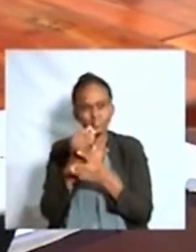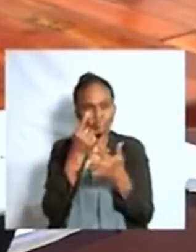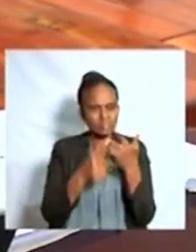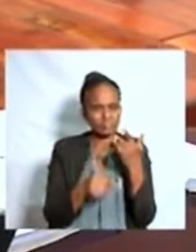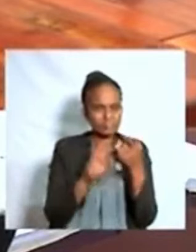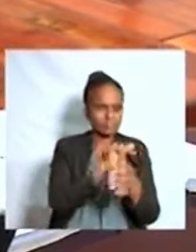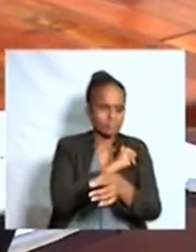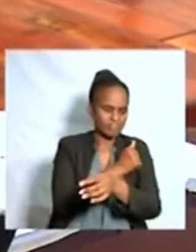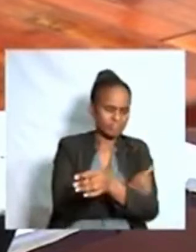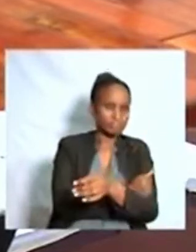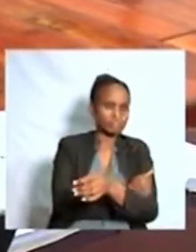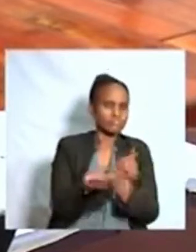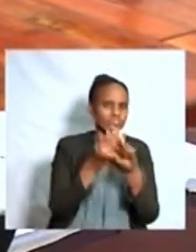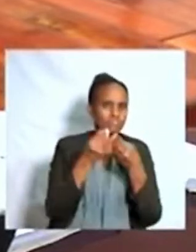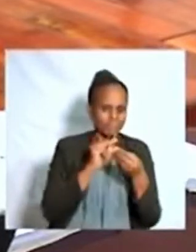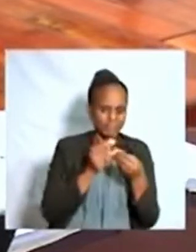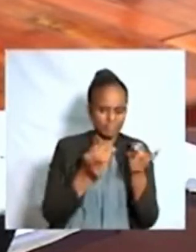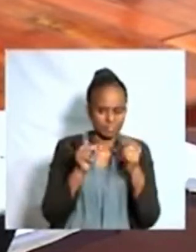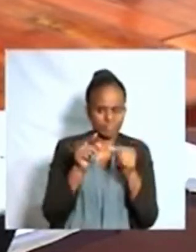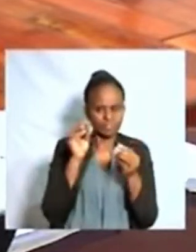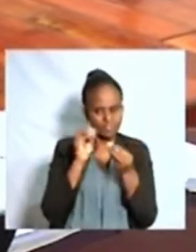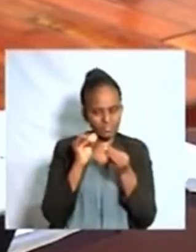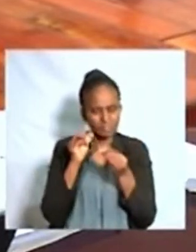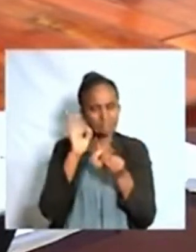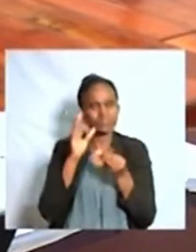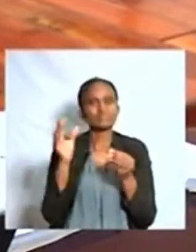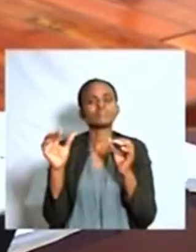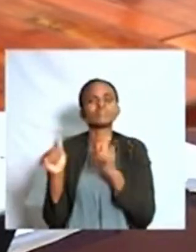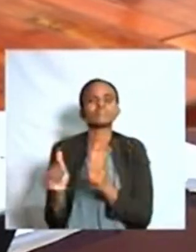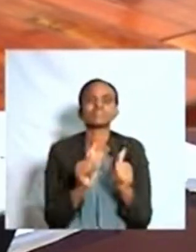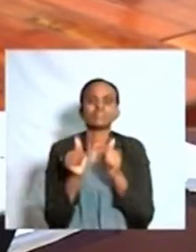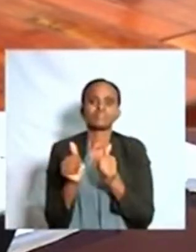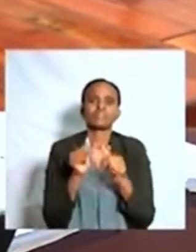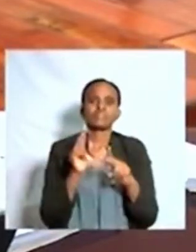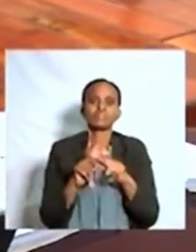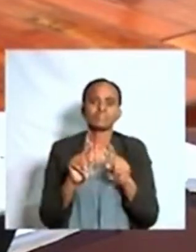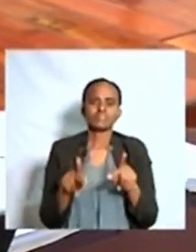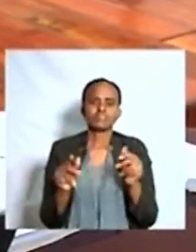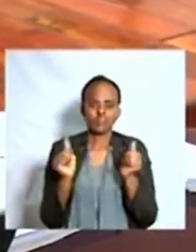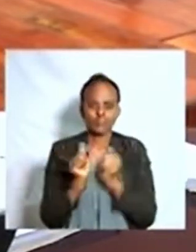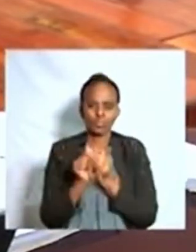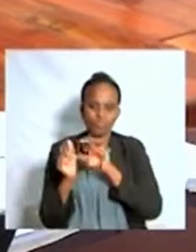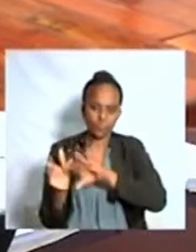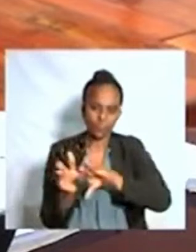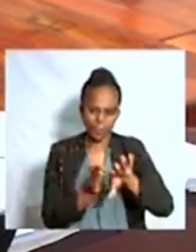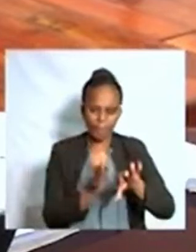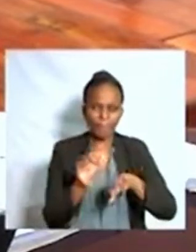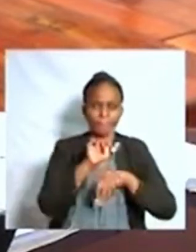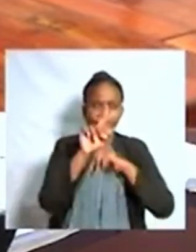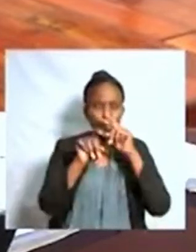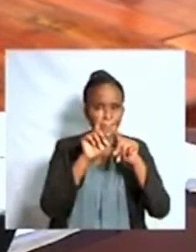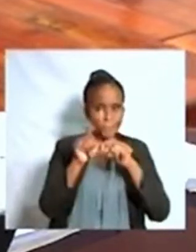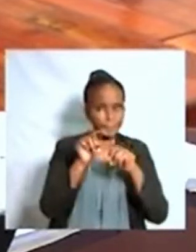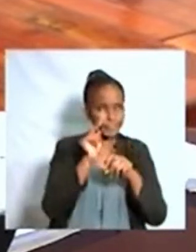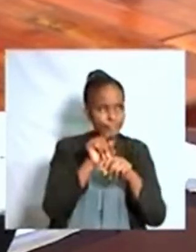retrospective authority is given, is when further steps shall be taken, Chair. As regards the question